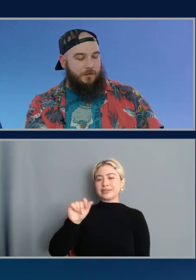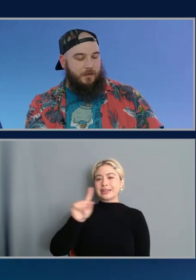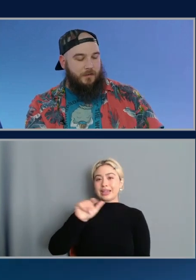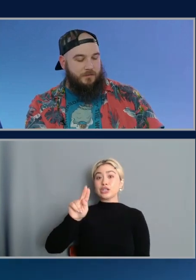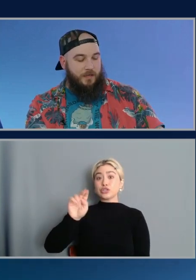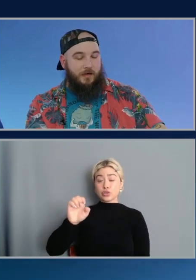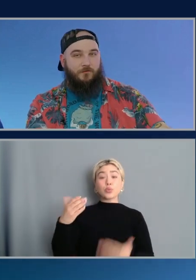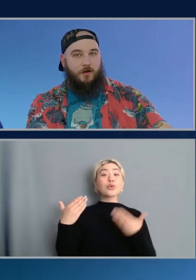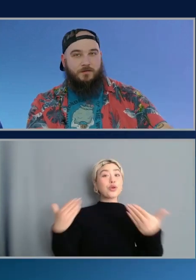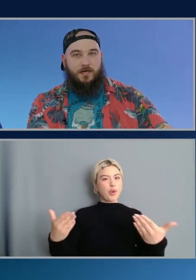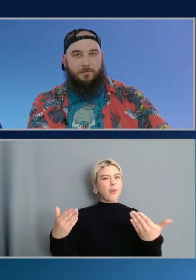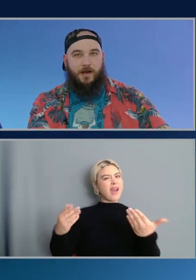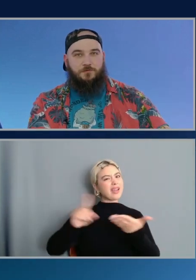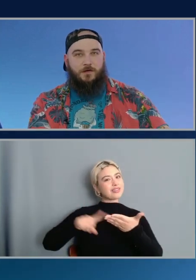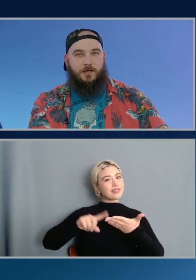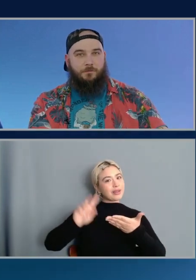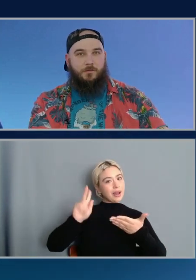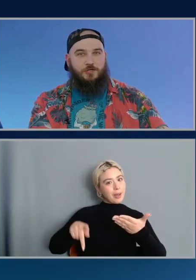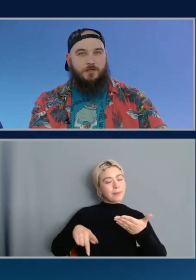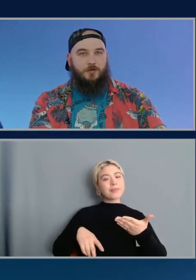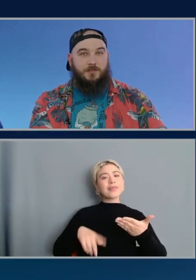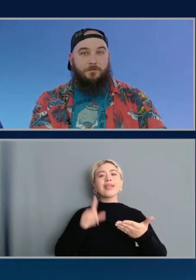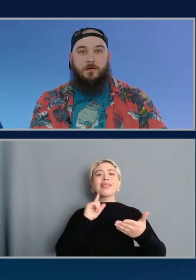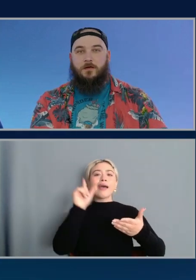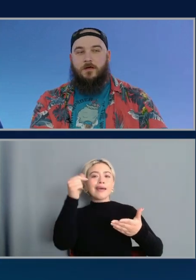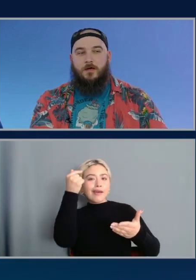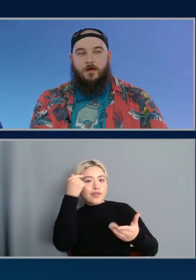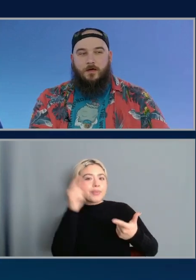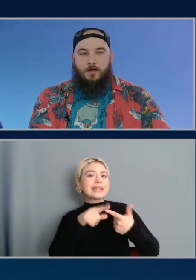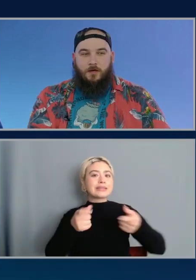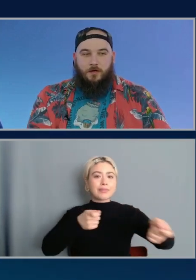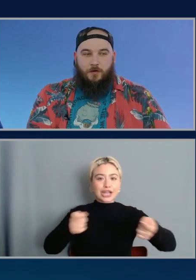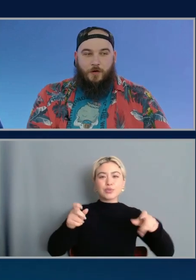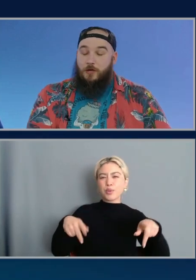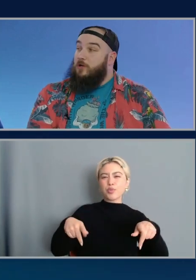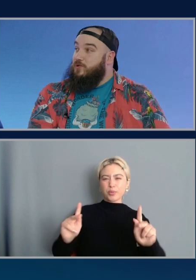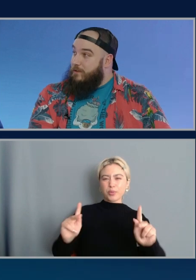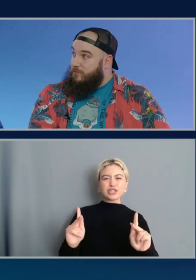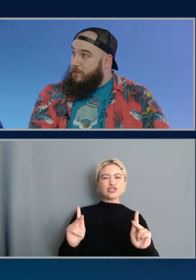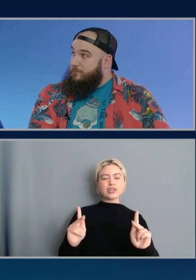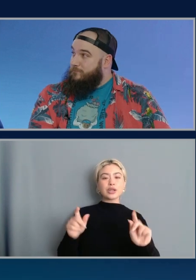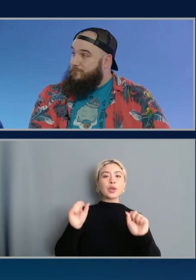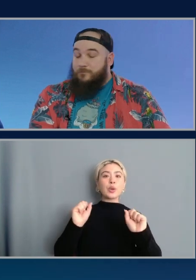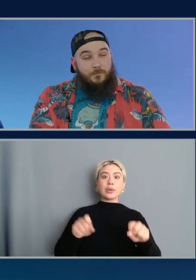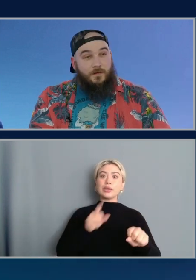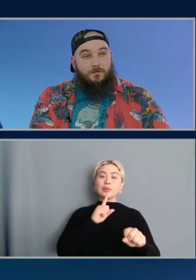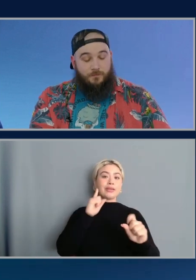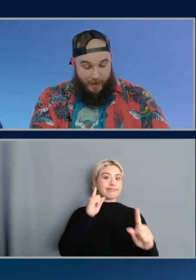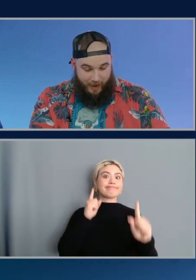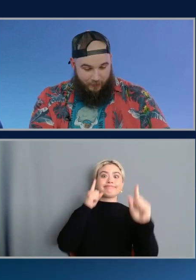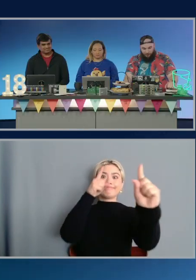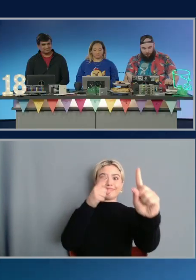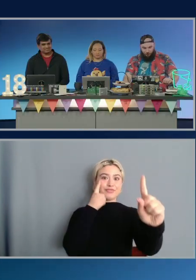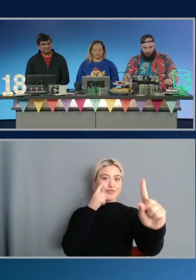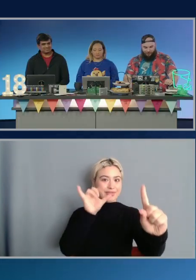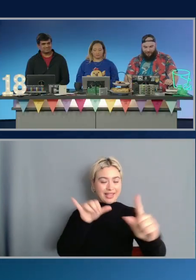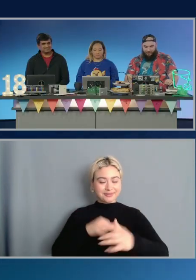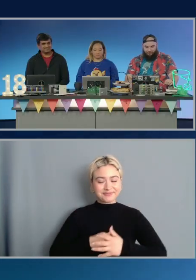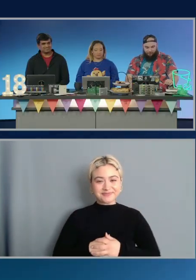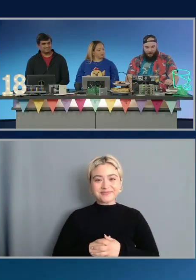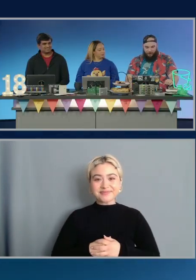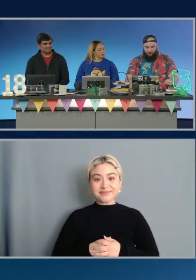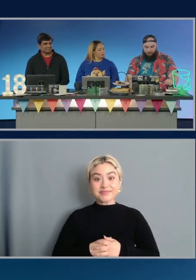do check that out because data governance, data management, data permissions are something we can all strive for. And would you